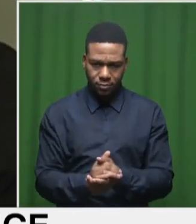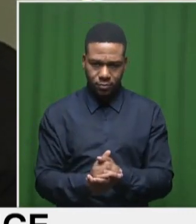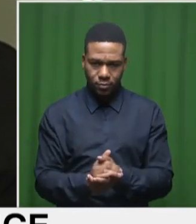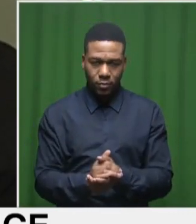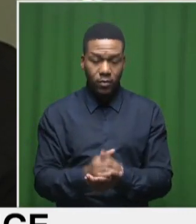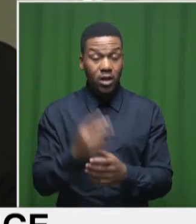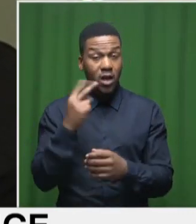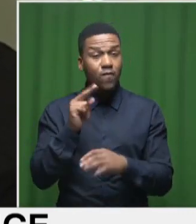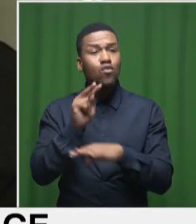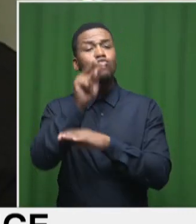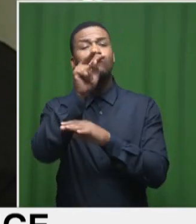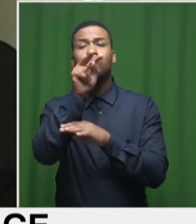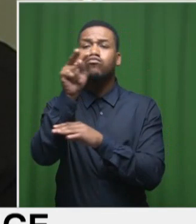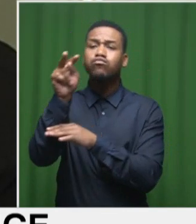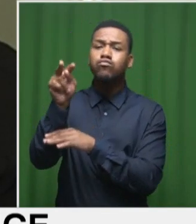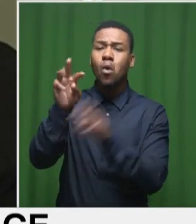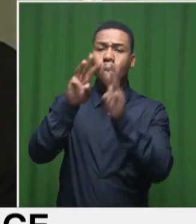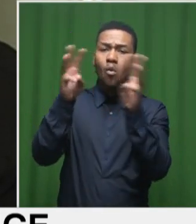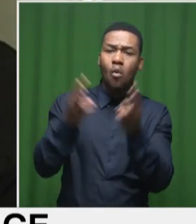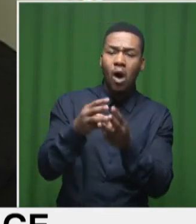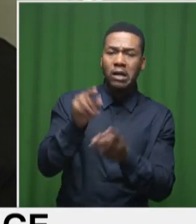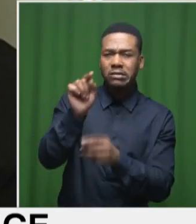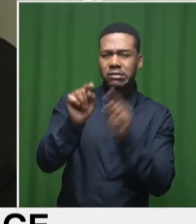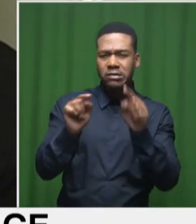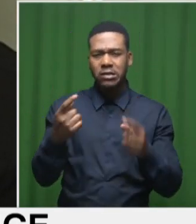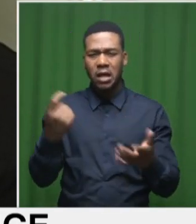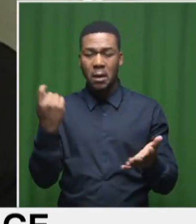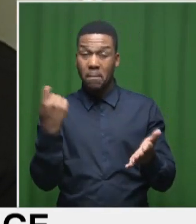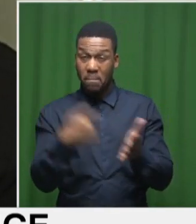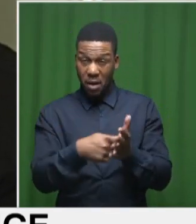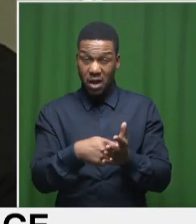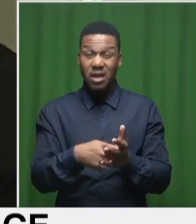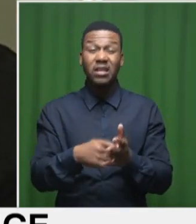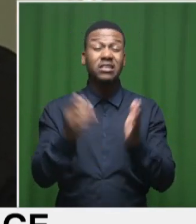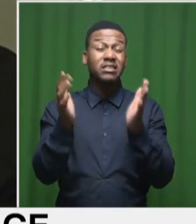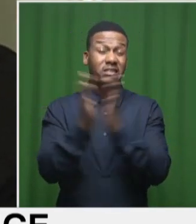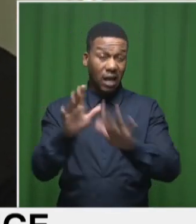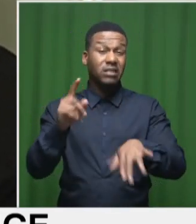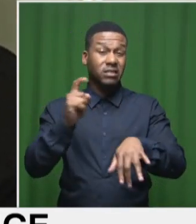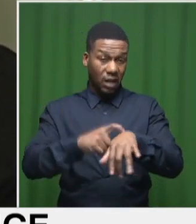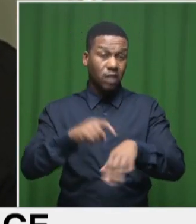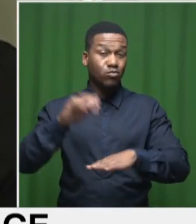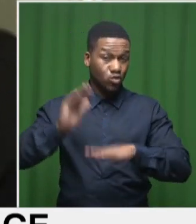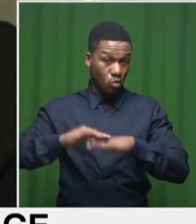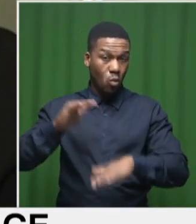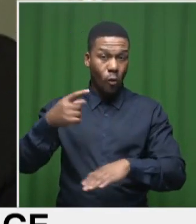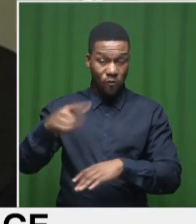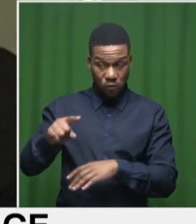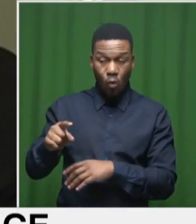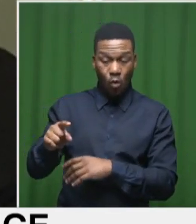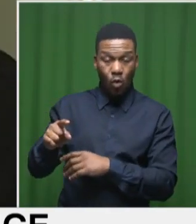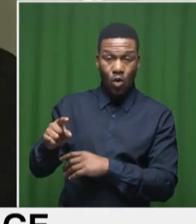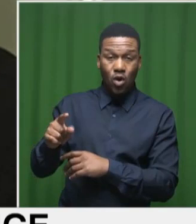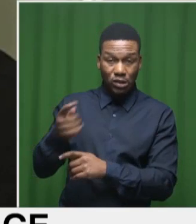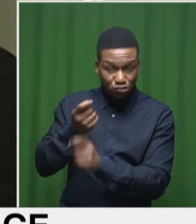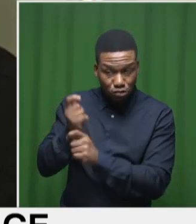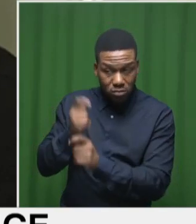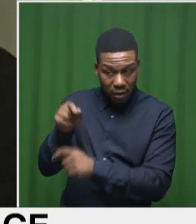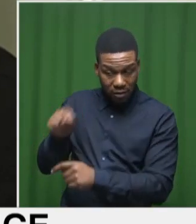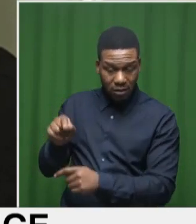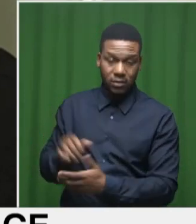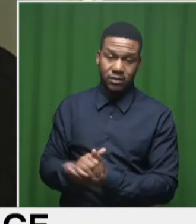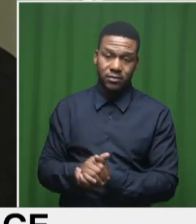world, in the developed world, they probably pay about 10 times as much for the same type of treatment. So if you had to think on